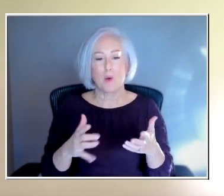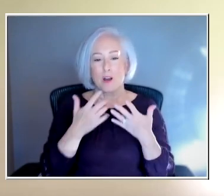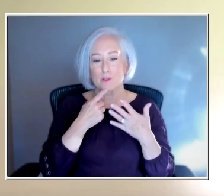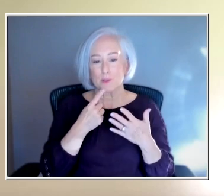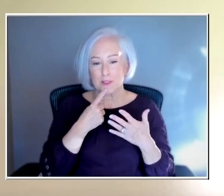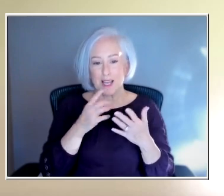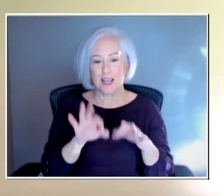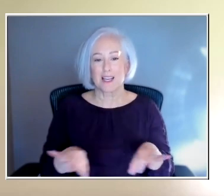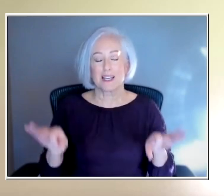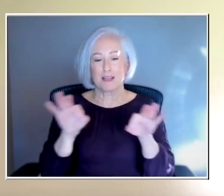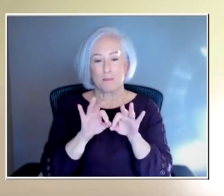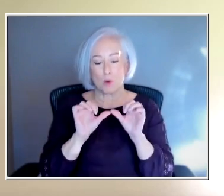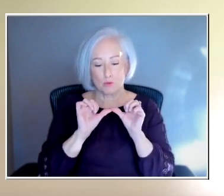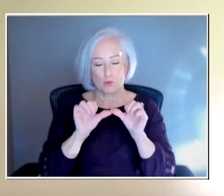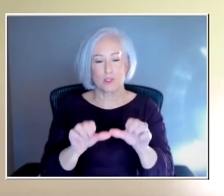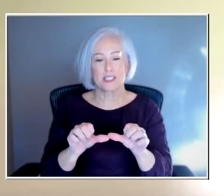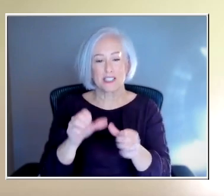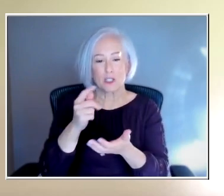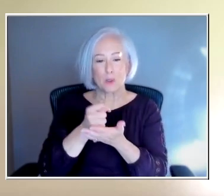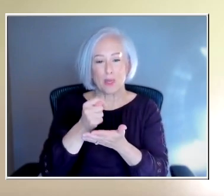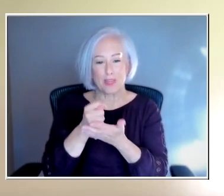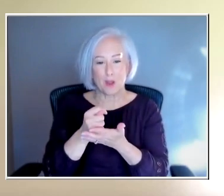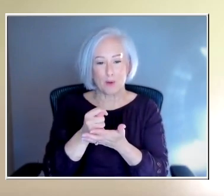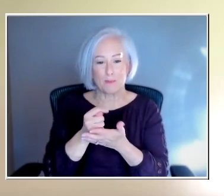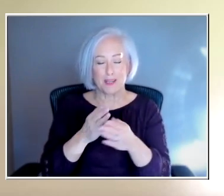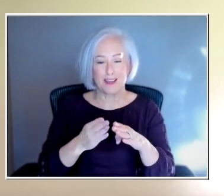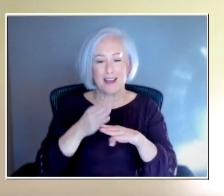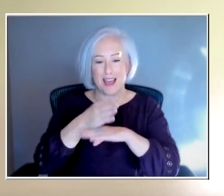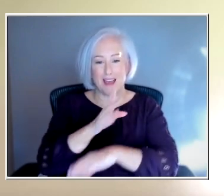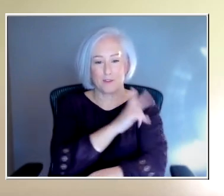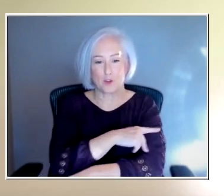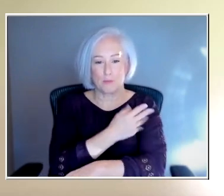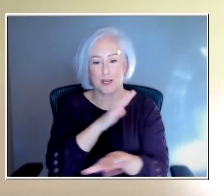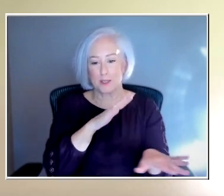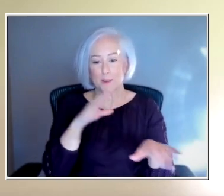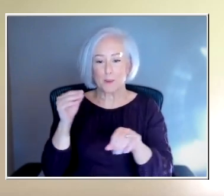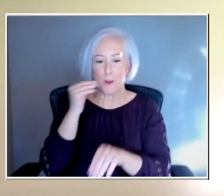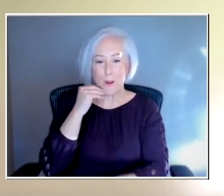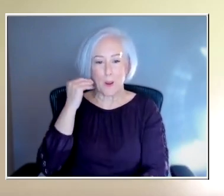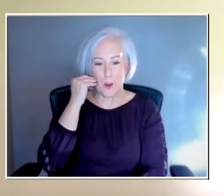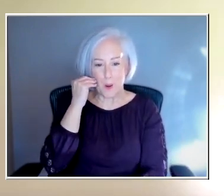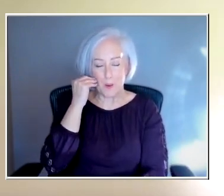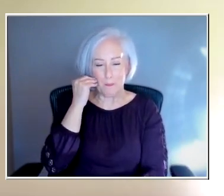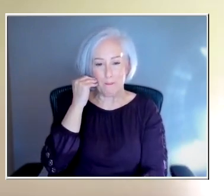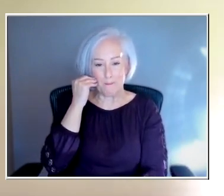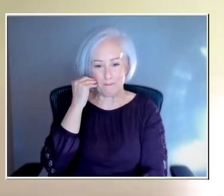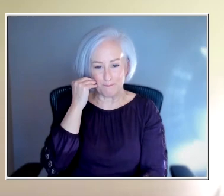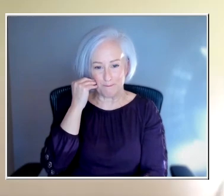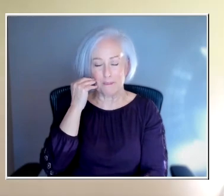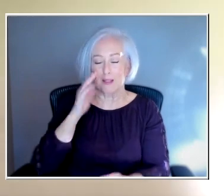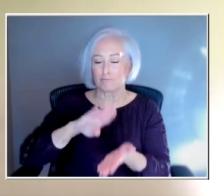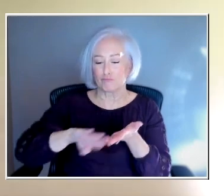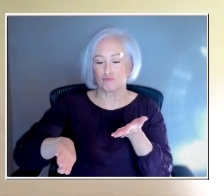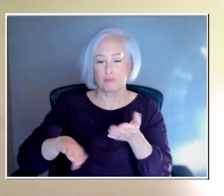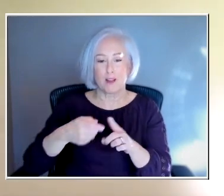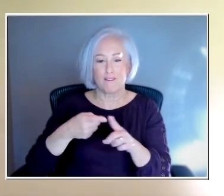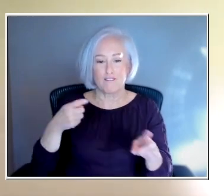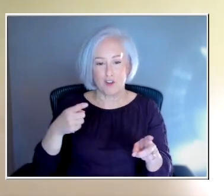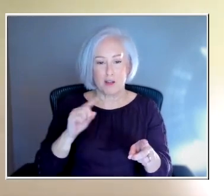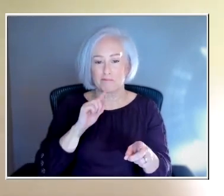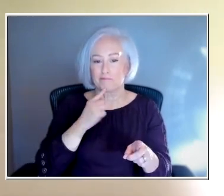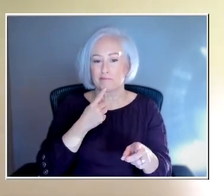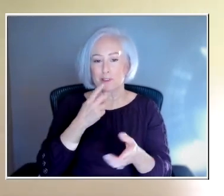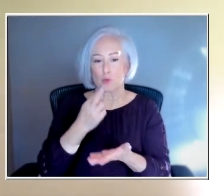of continued therapy. Even after patients go home or patients get discharged from acute rehab, which